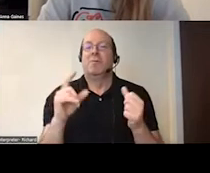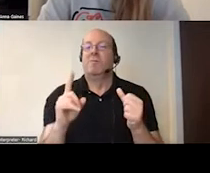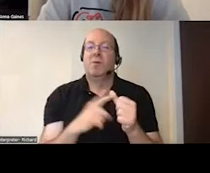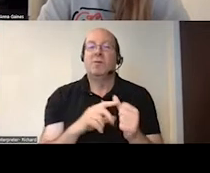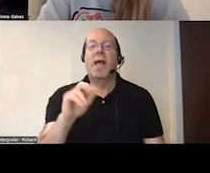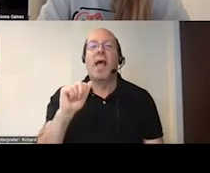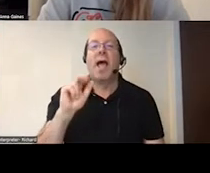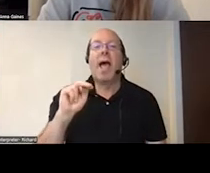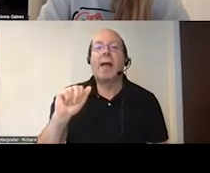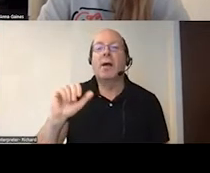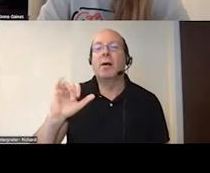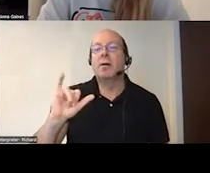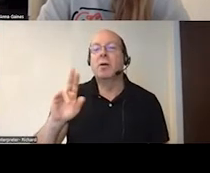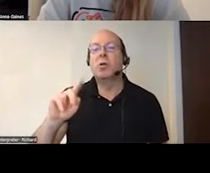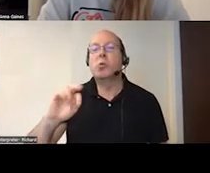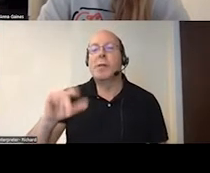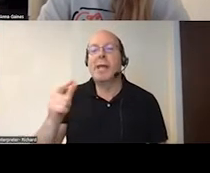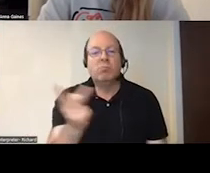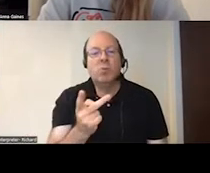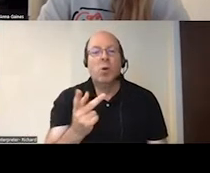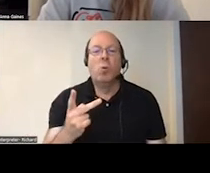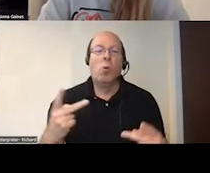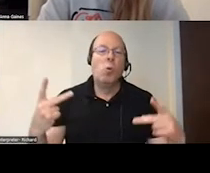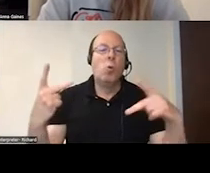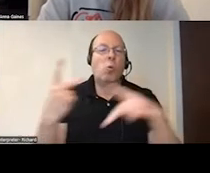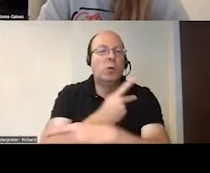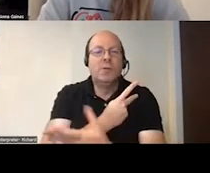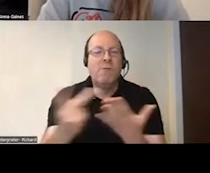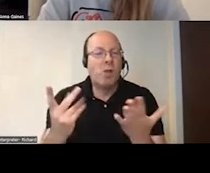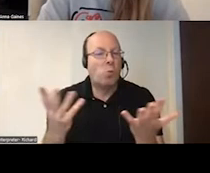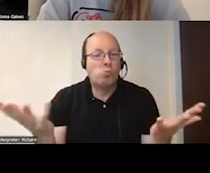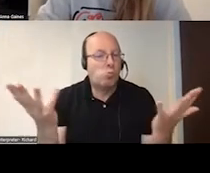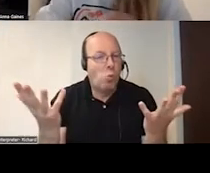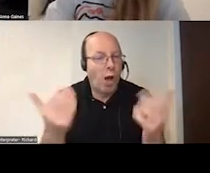Anna. If you can talk about what your biggest failure was, and we'd love to hear it.